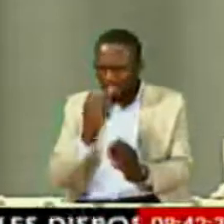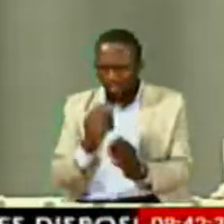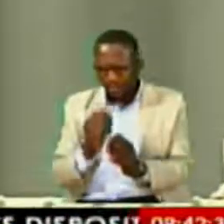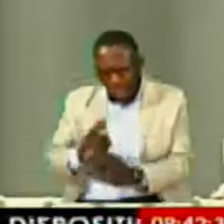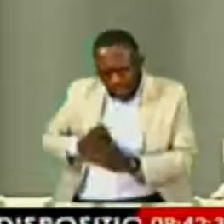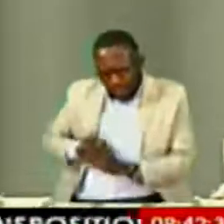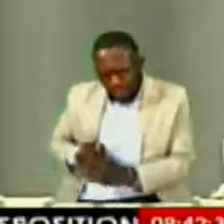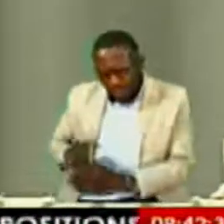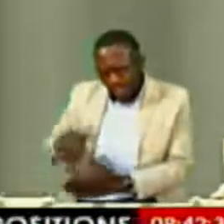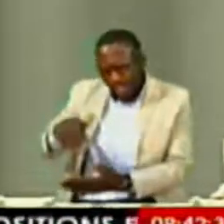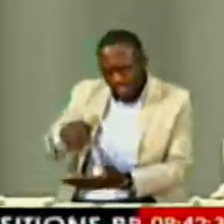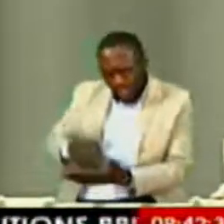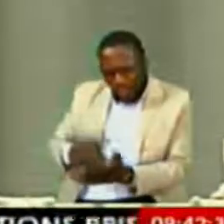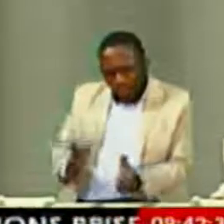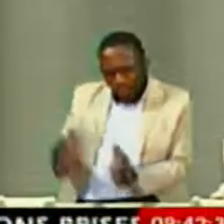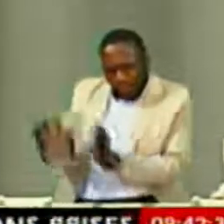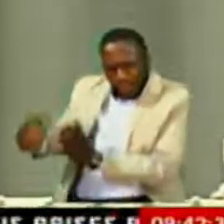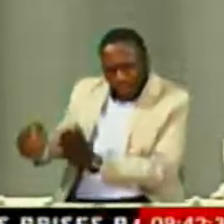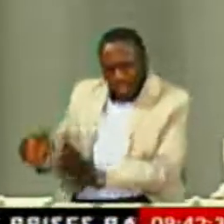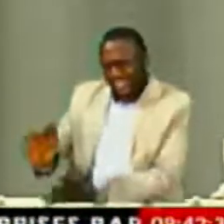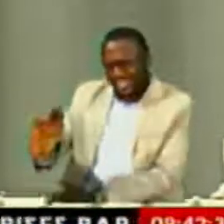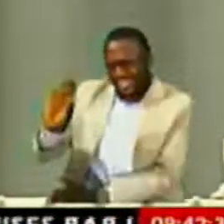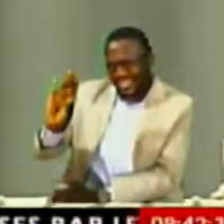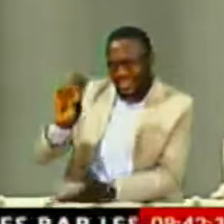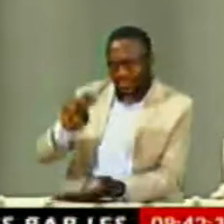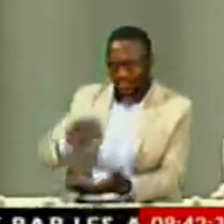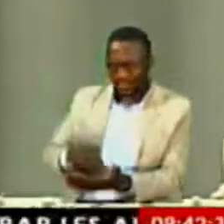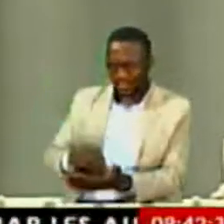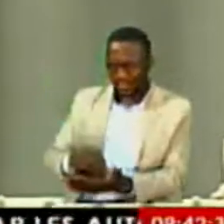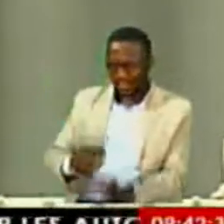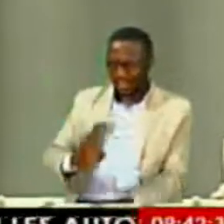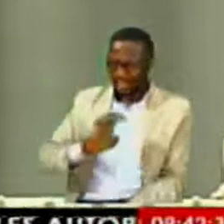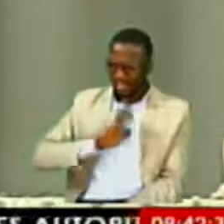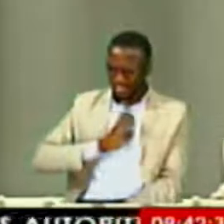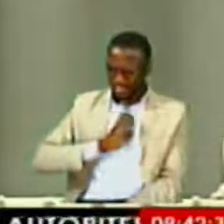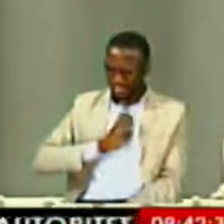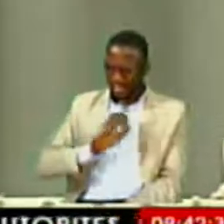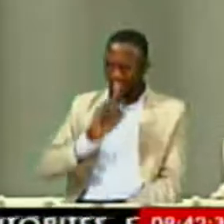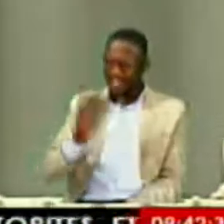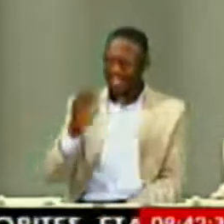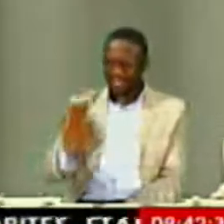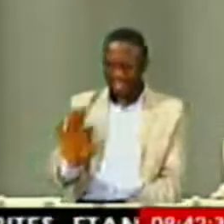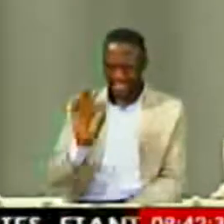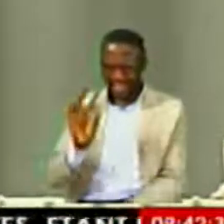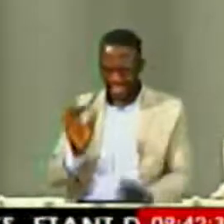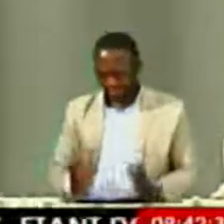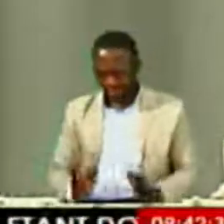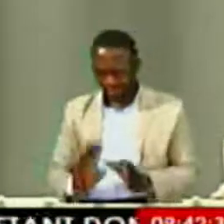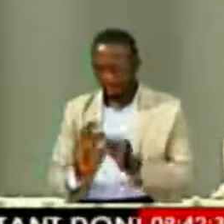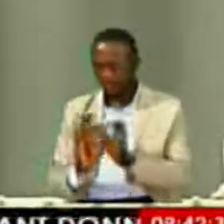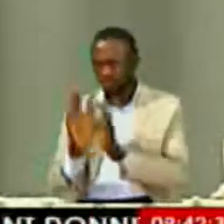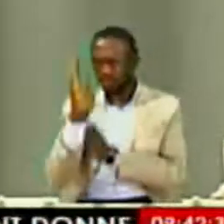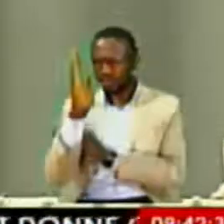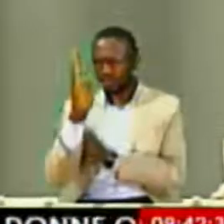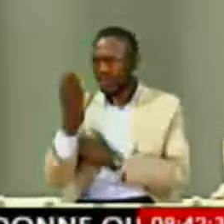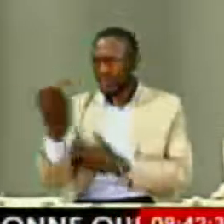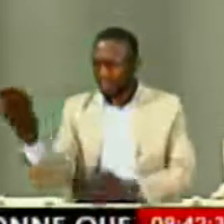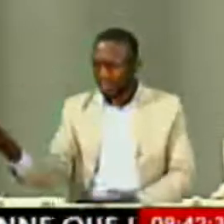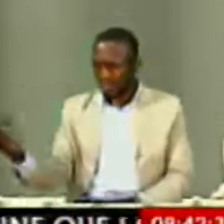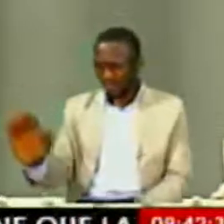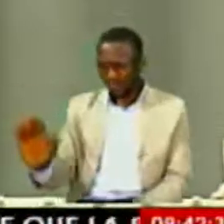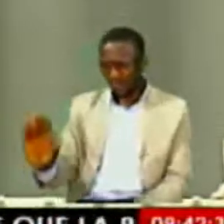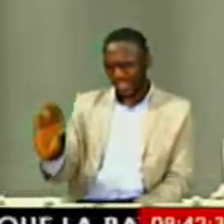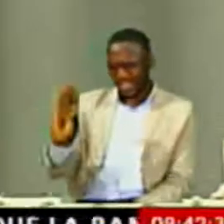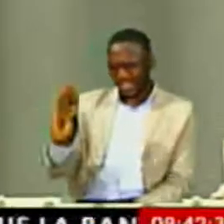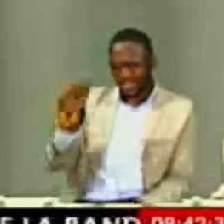7000 men. Élie était un élu de Dieu. Elijah was an elect of God. Les 7000 furent aussi les élus